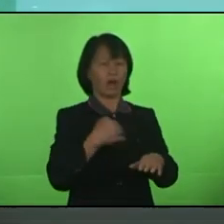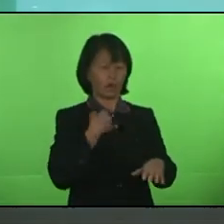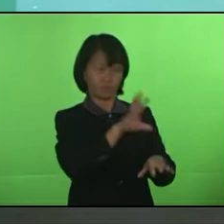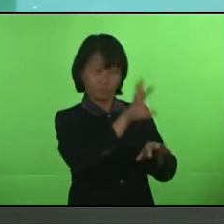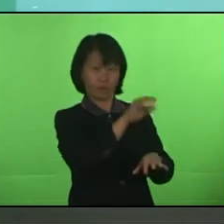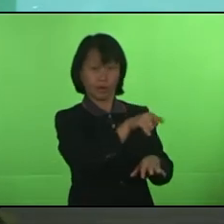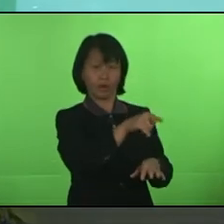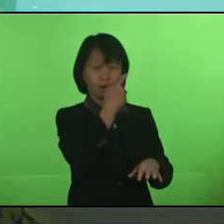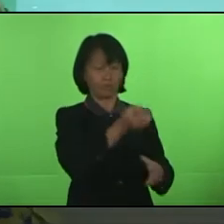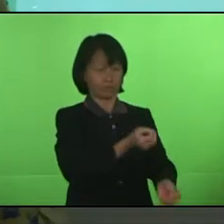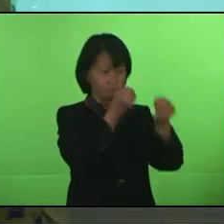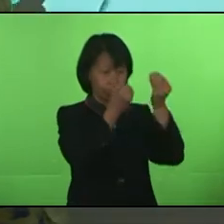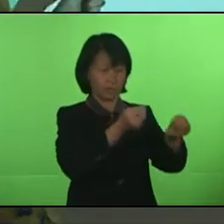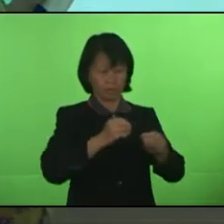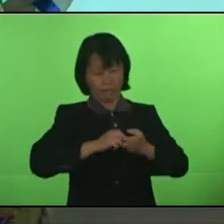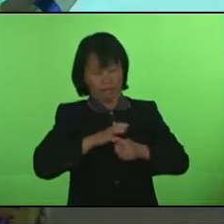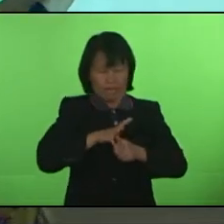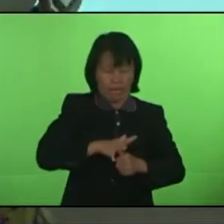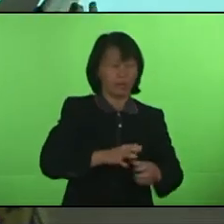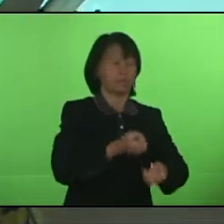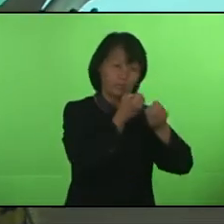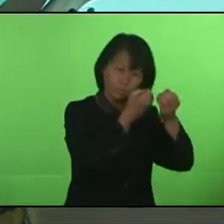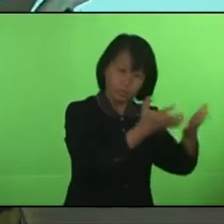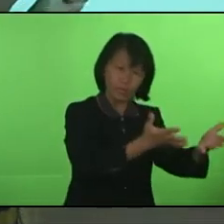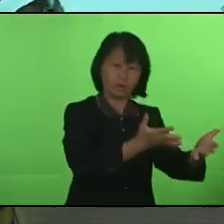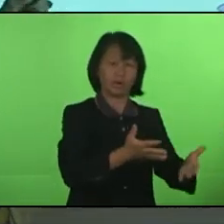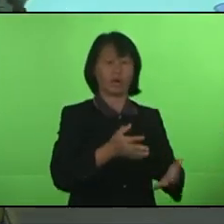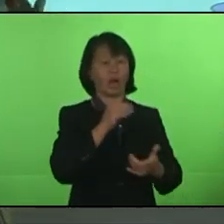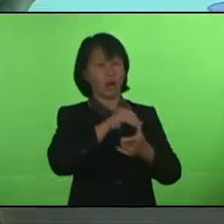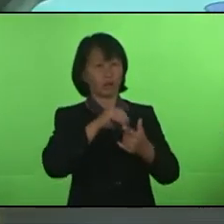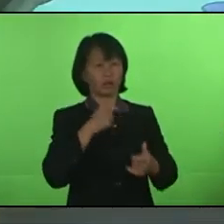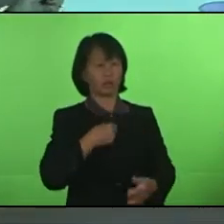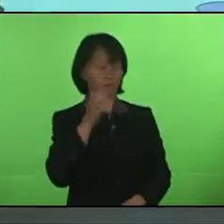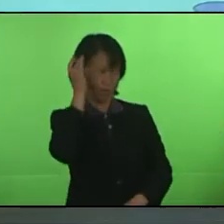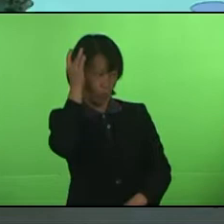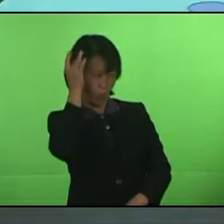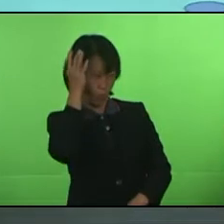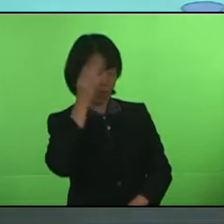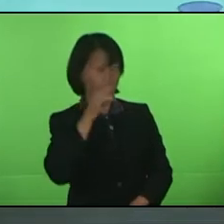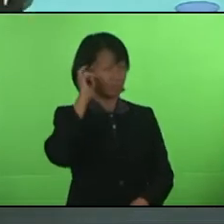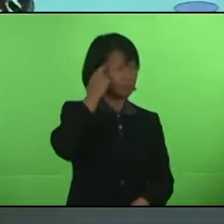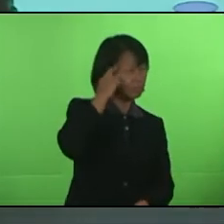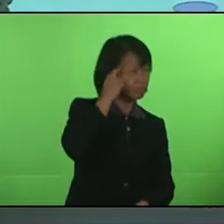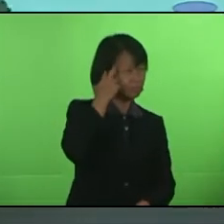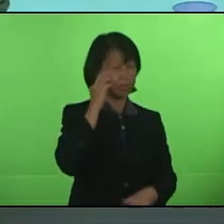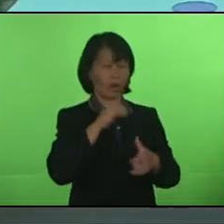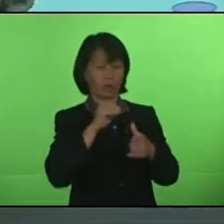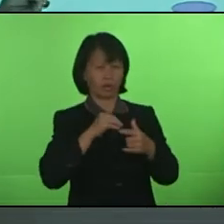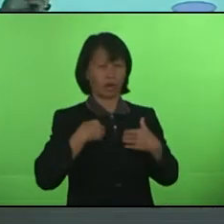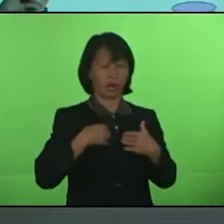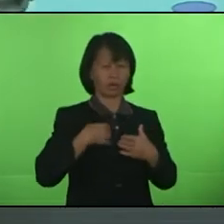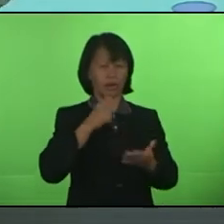you for your situation. Okay, and if you are curious or you are unsure or you have complications or you